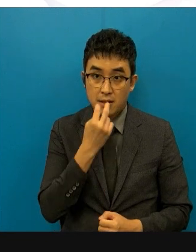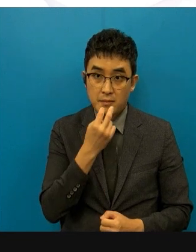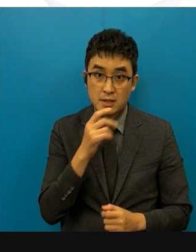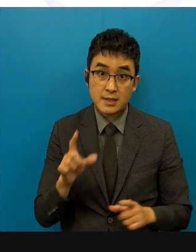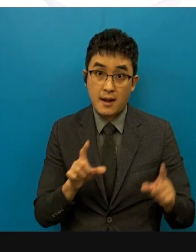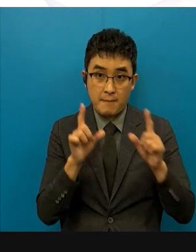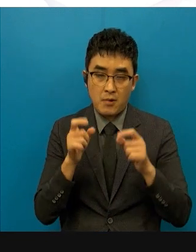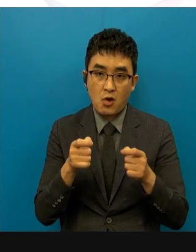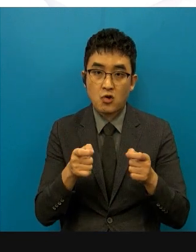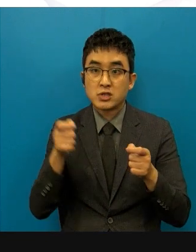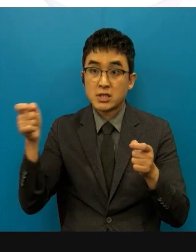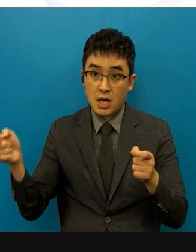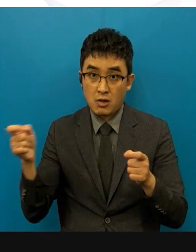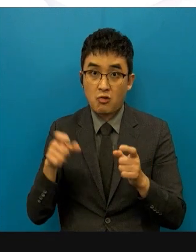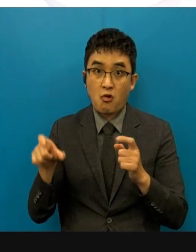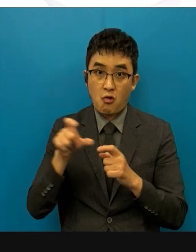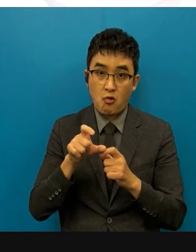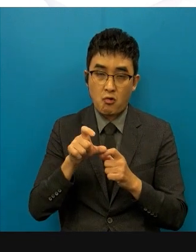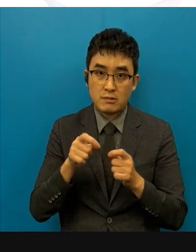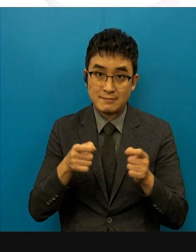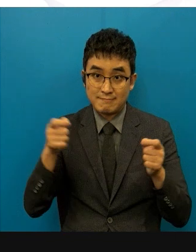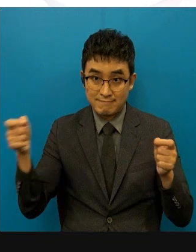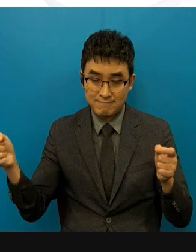potentials, hospitals.